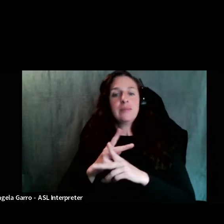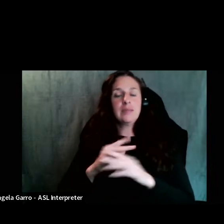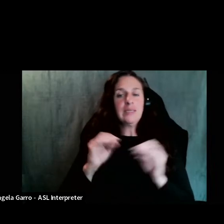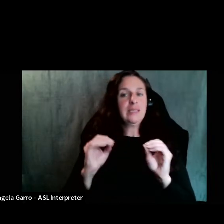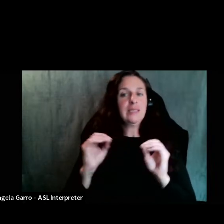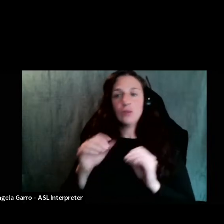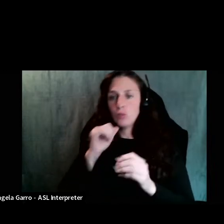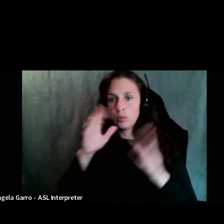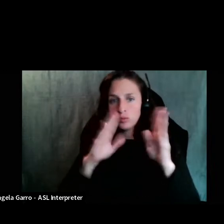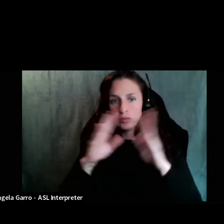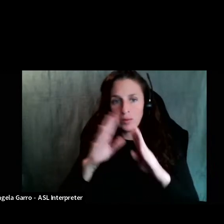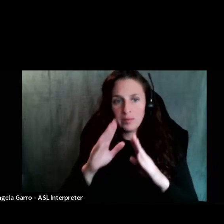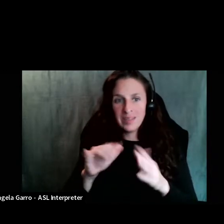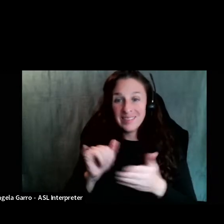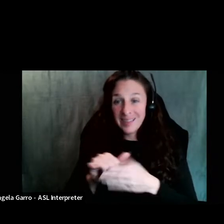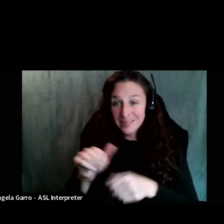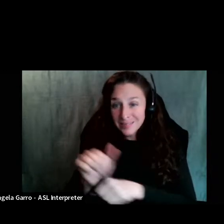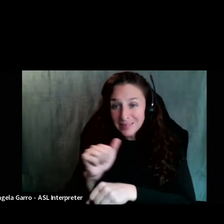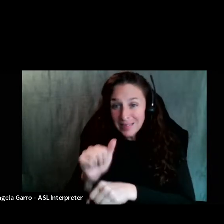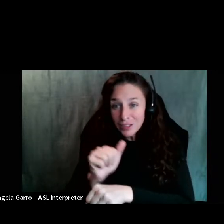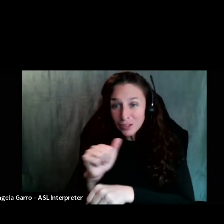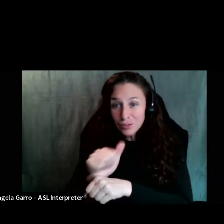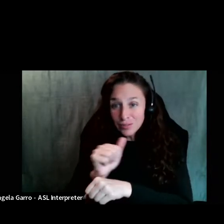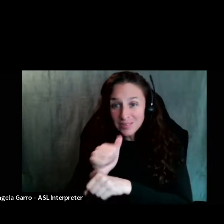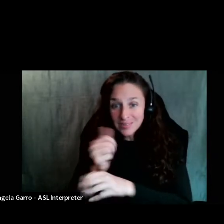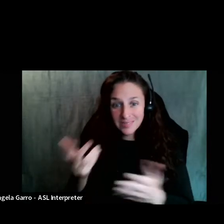That is an incredibly dangerous sentiment.